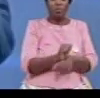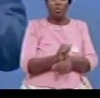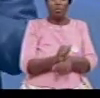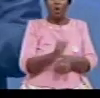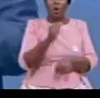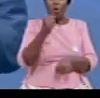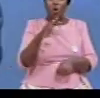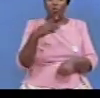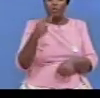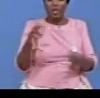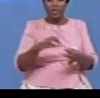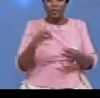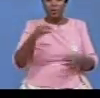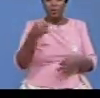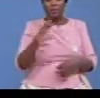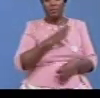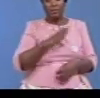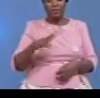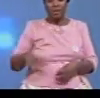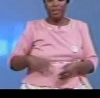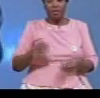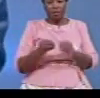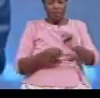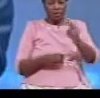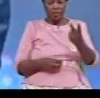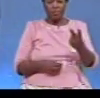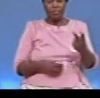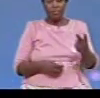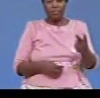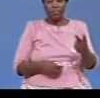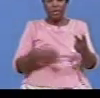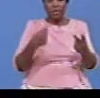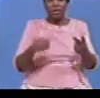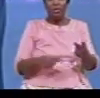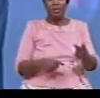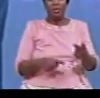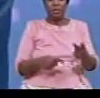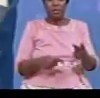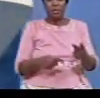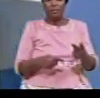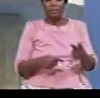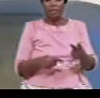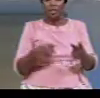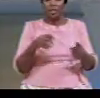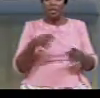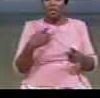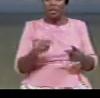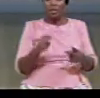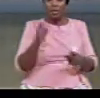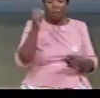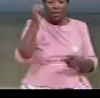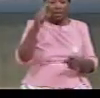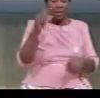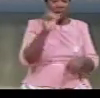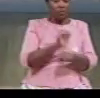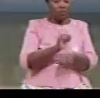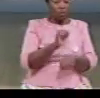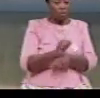the Spirit of Christ. Number two, the perceived works, in the plural